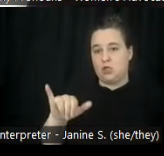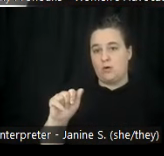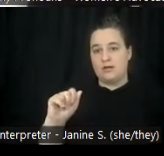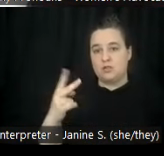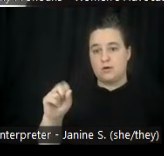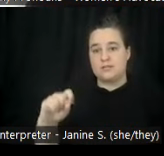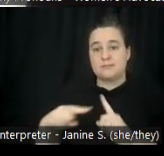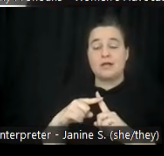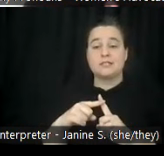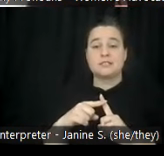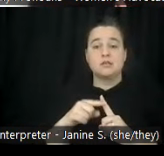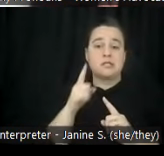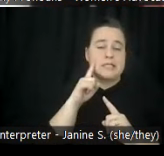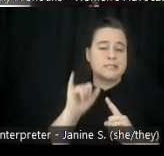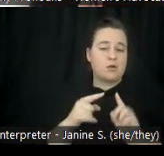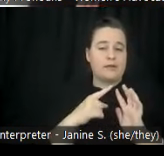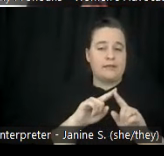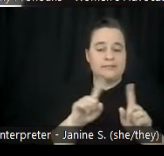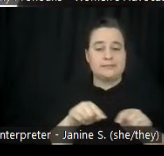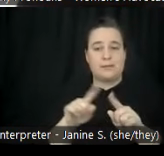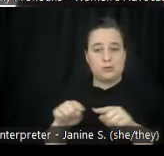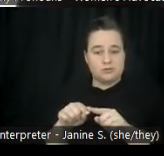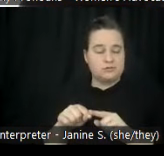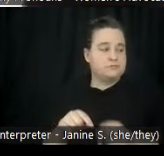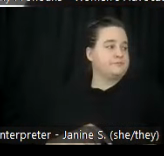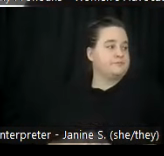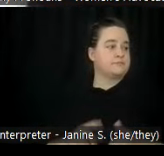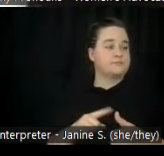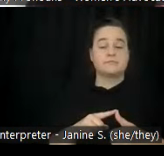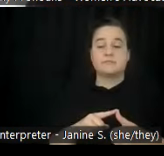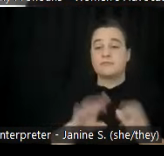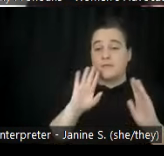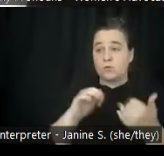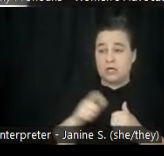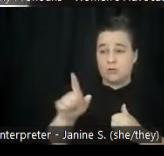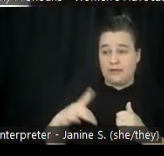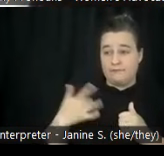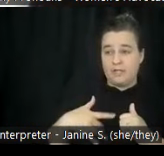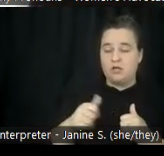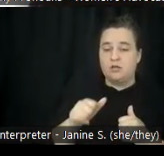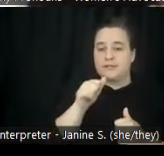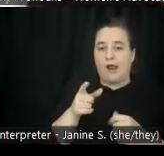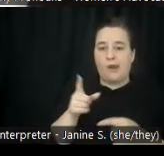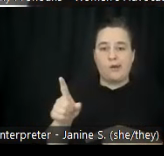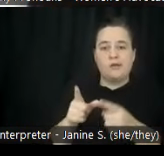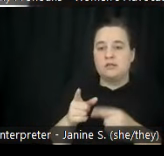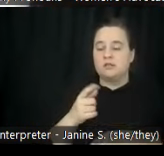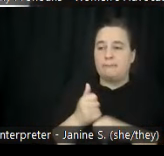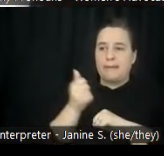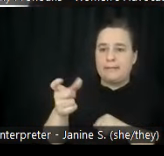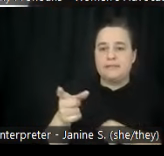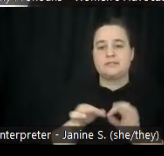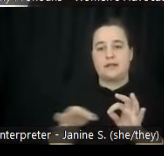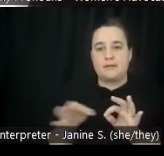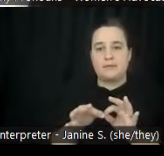some of these speech bubbles. So focusing on how an individual feels and not making accusatory statements. Bringing up conflict